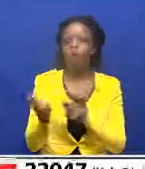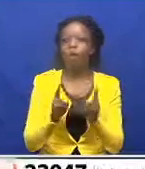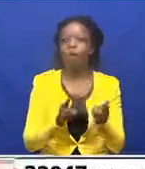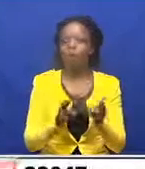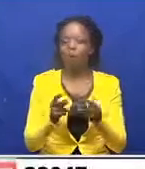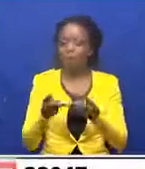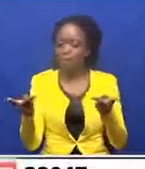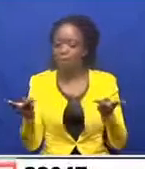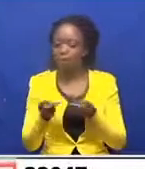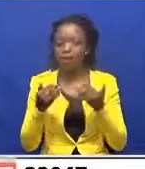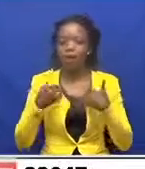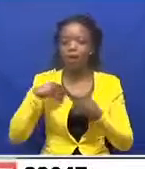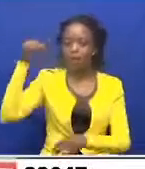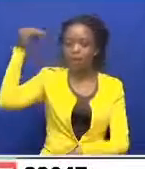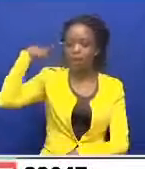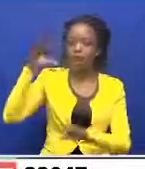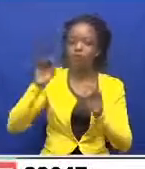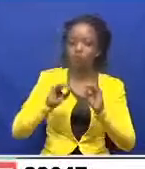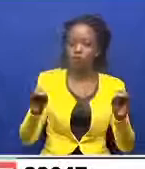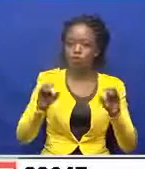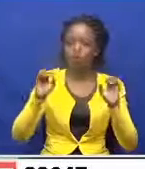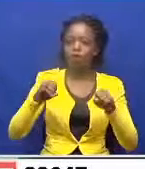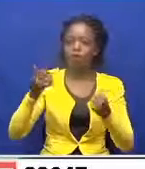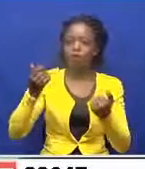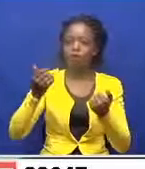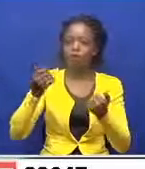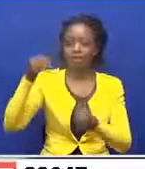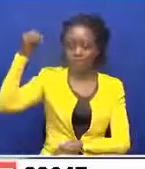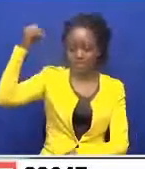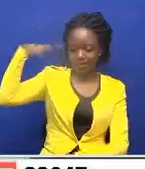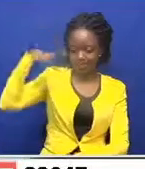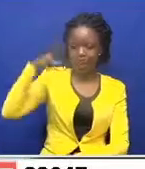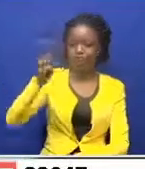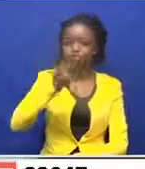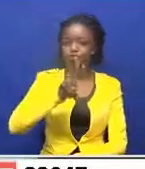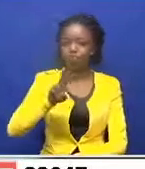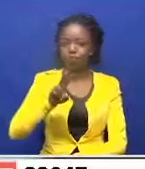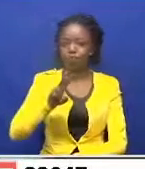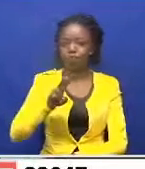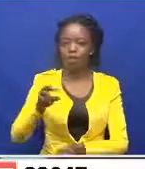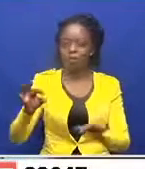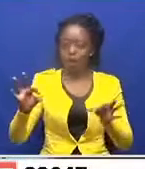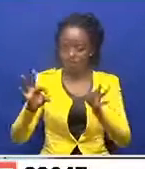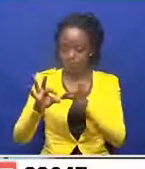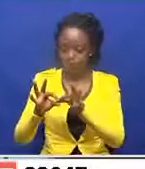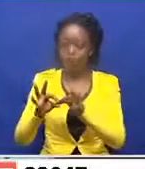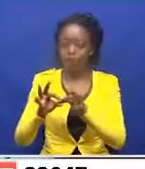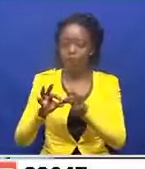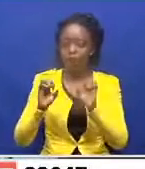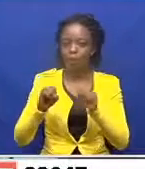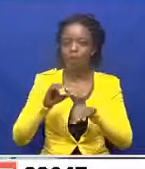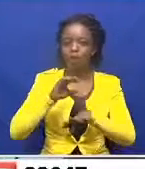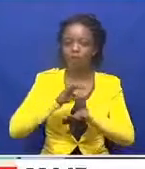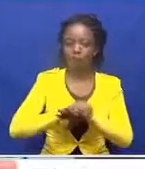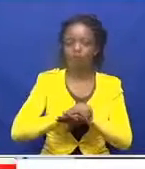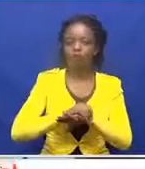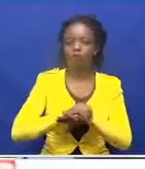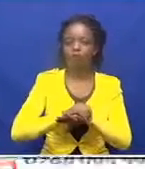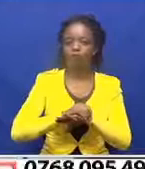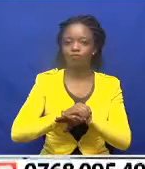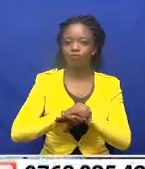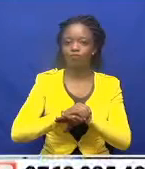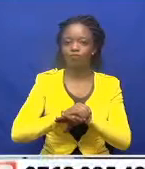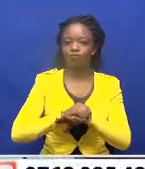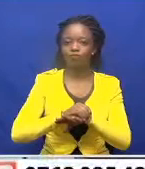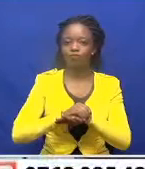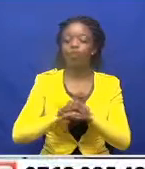stima wanaweza tumia pamoja na solar wa connect na battery, battery kwa ikipata moto.